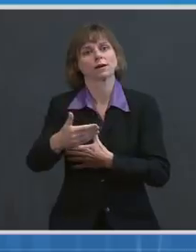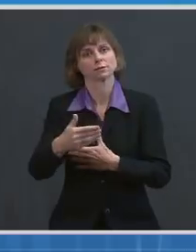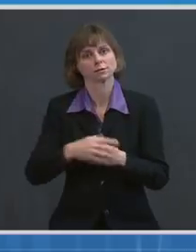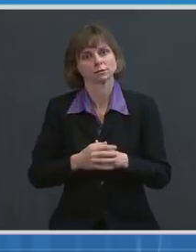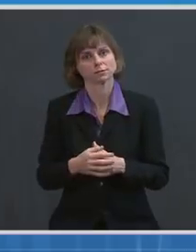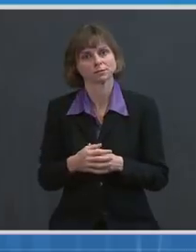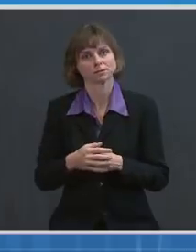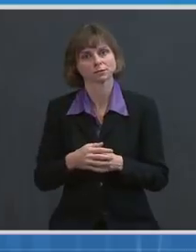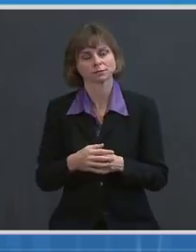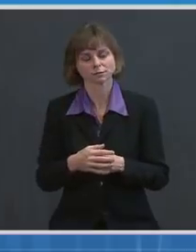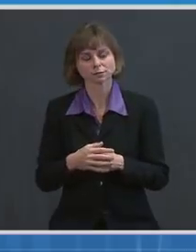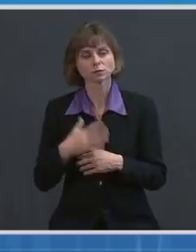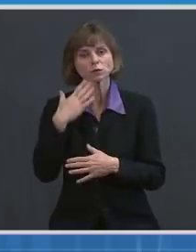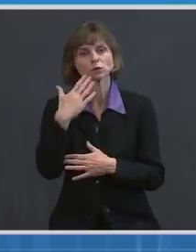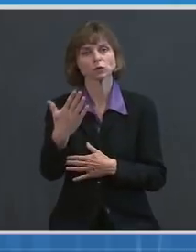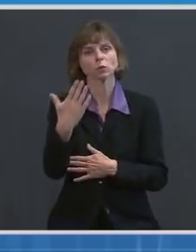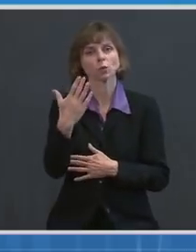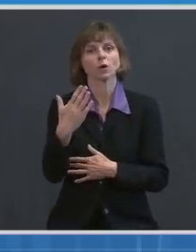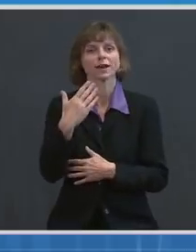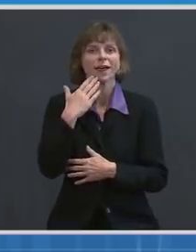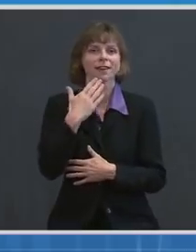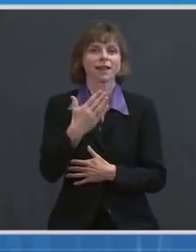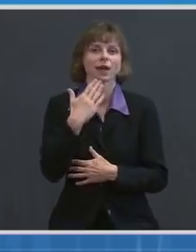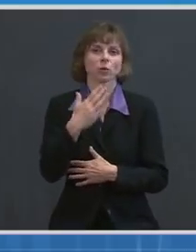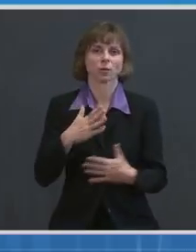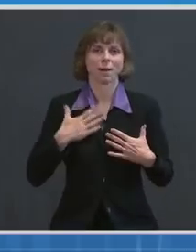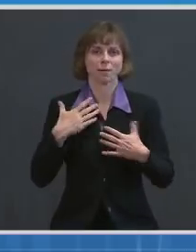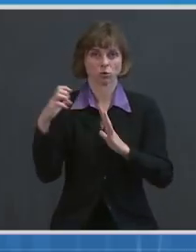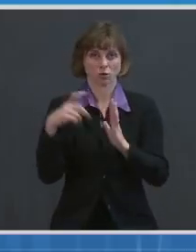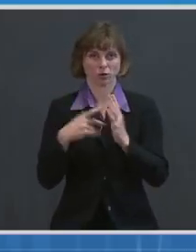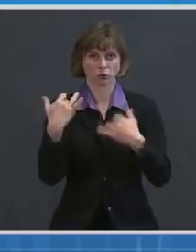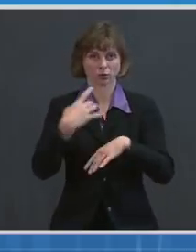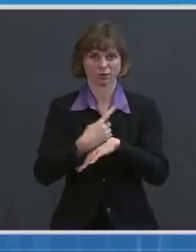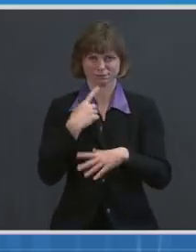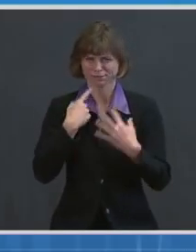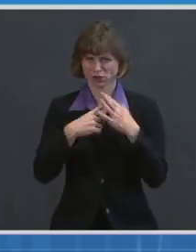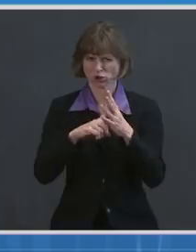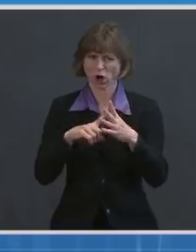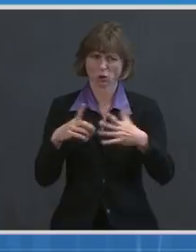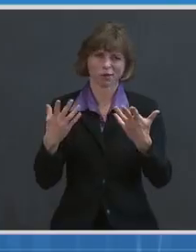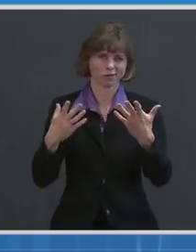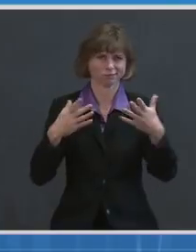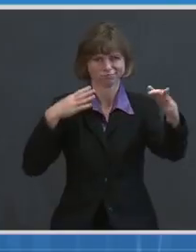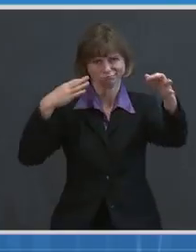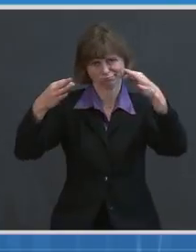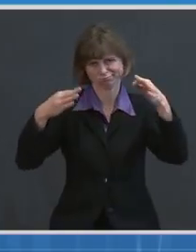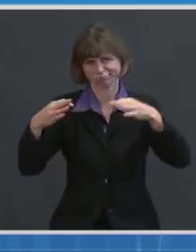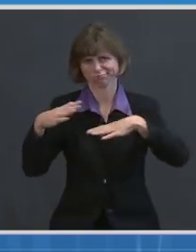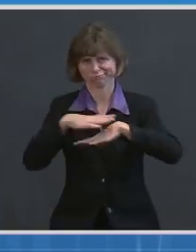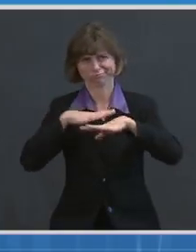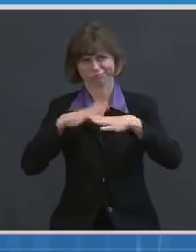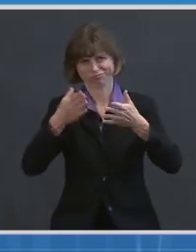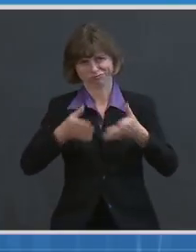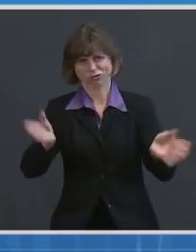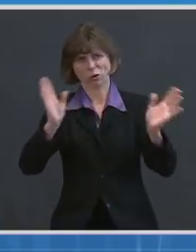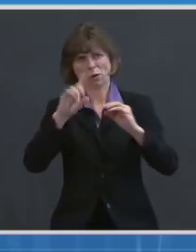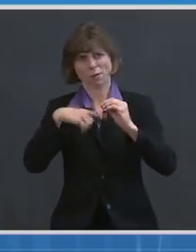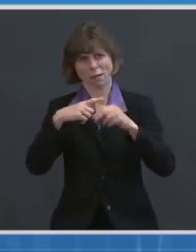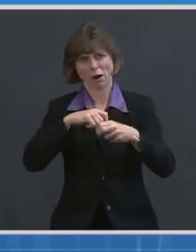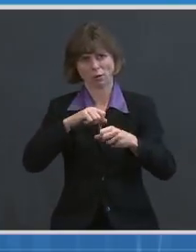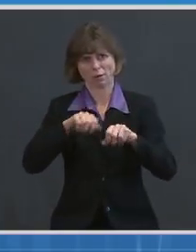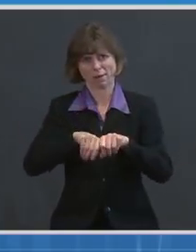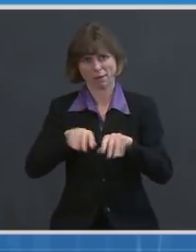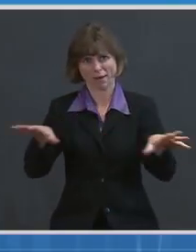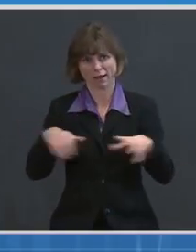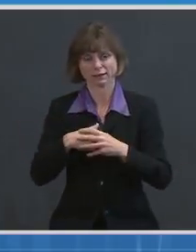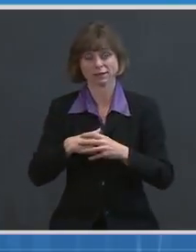Good morning and thank you. I'm glad to be back with you today. Let's get started with an overview of the pandemic. The most recent 7-day average of